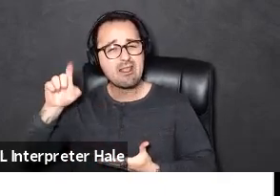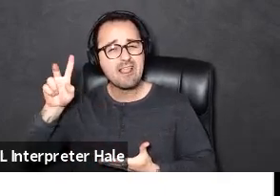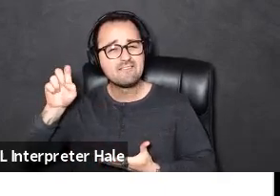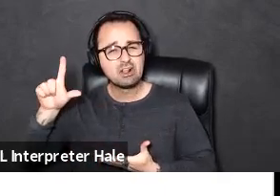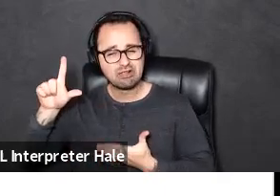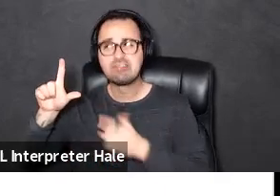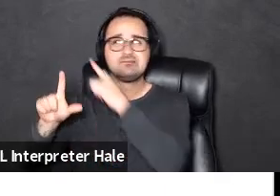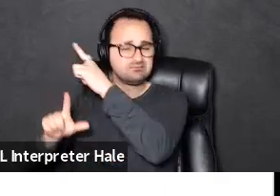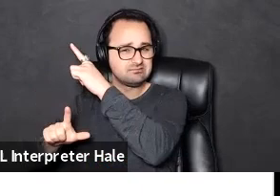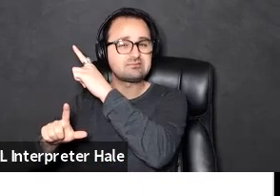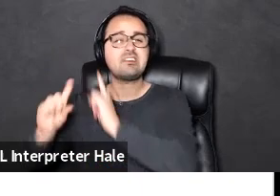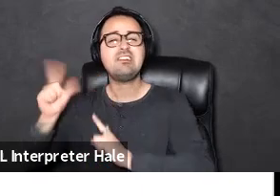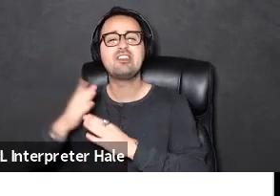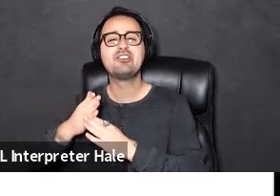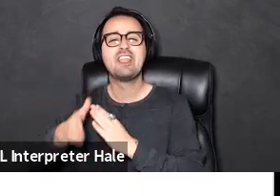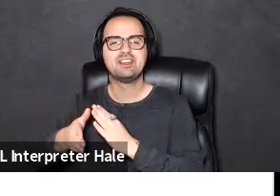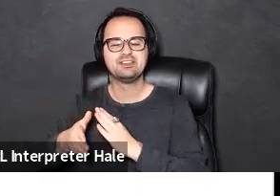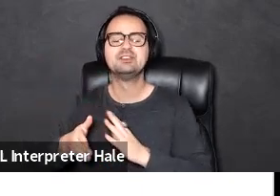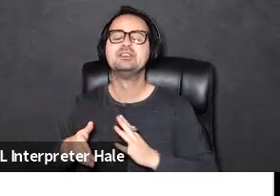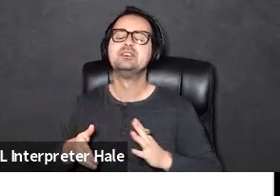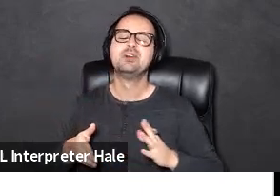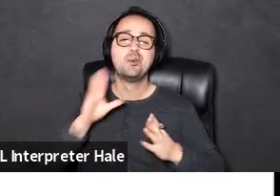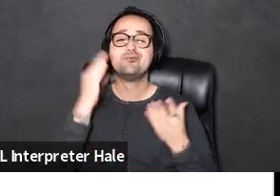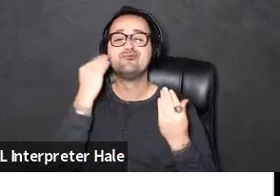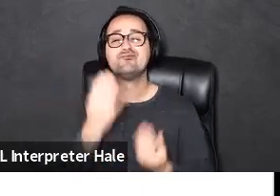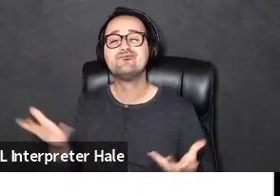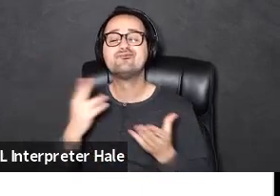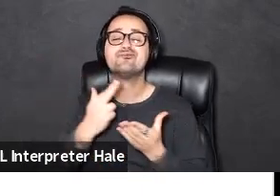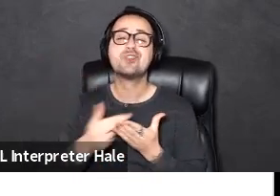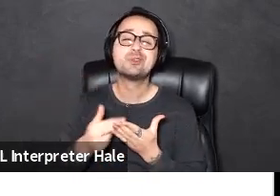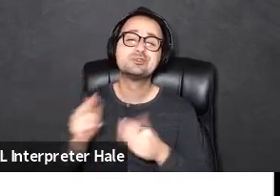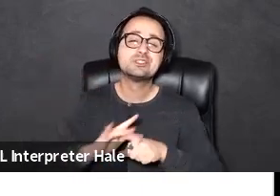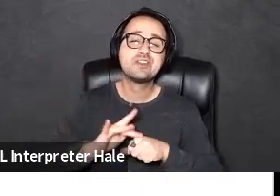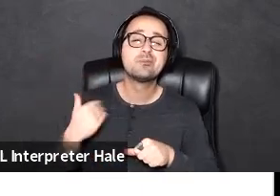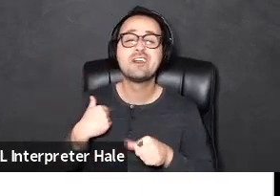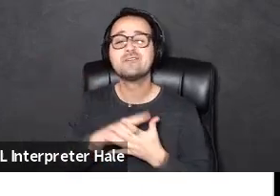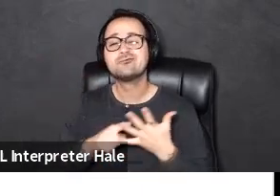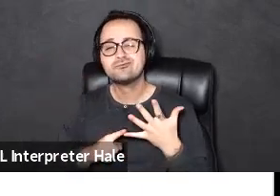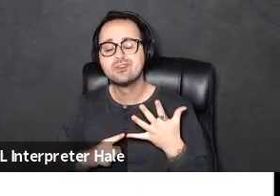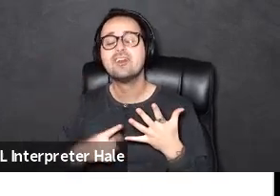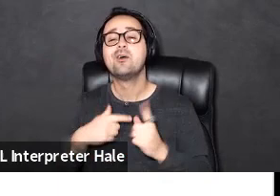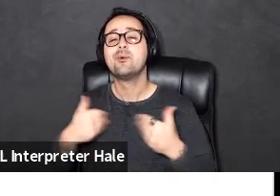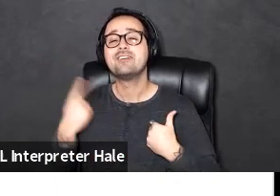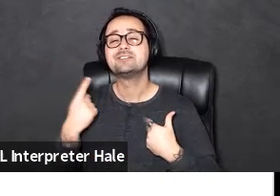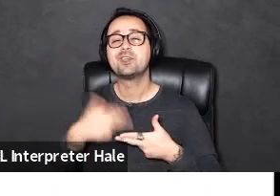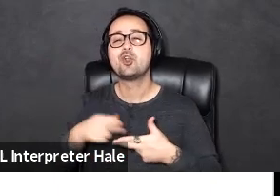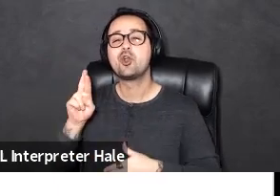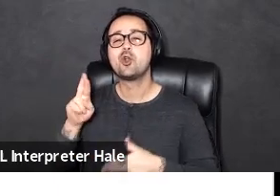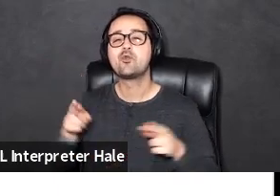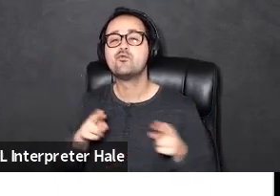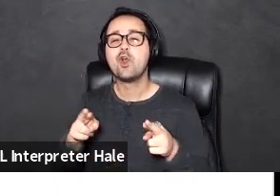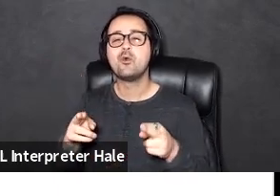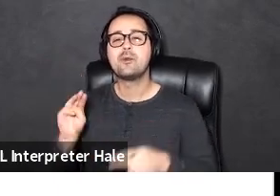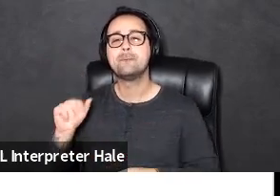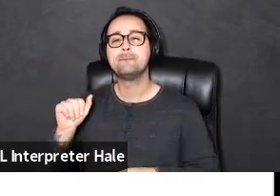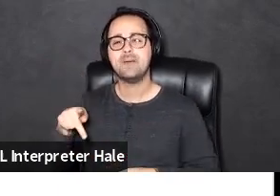government benefits. At the end, we're going to tell you what the resources available. You know, we do this, what's called a roadmap to government benefits, where we